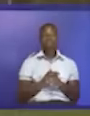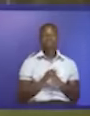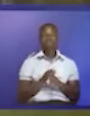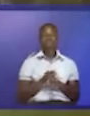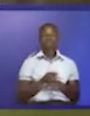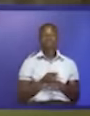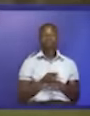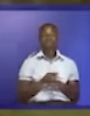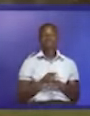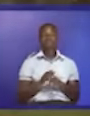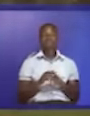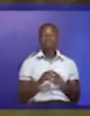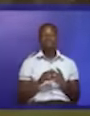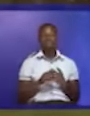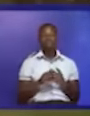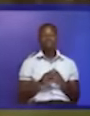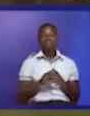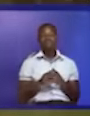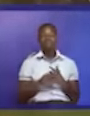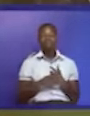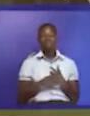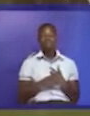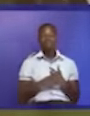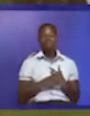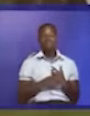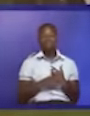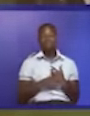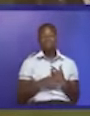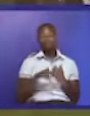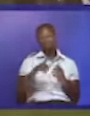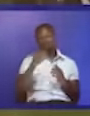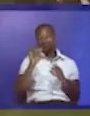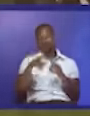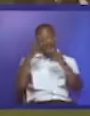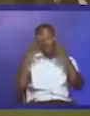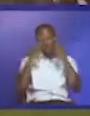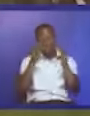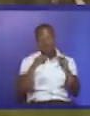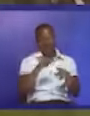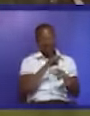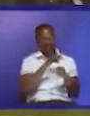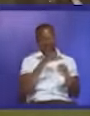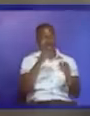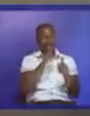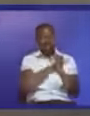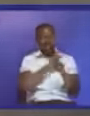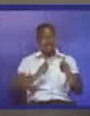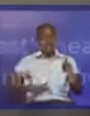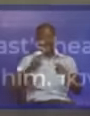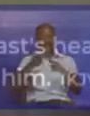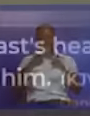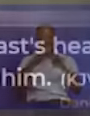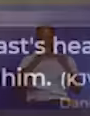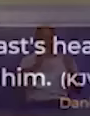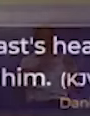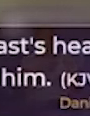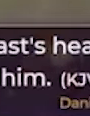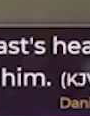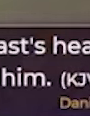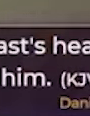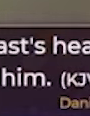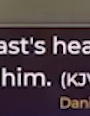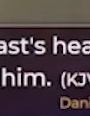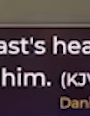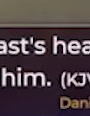This was a recapture of the events that happened to Nebuchadnezzar let his heart be changed from